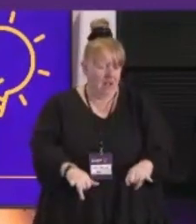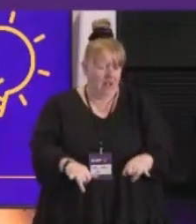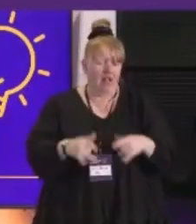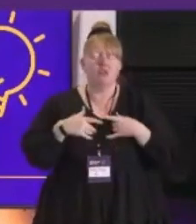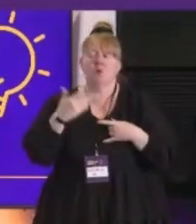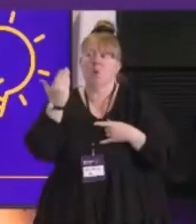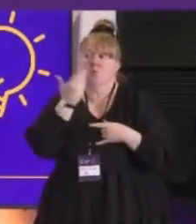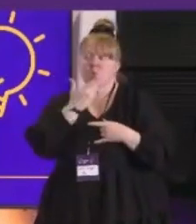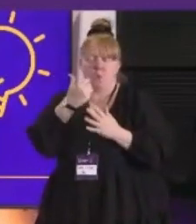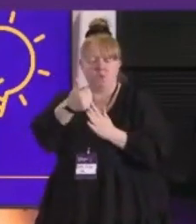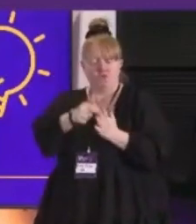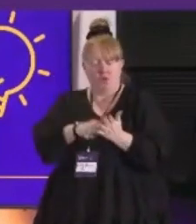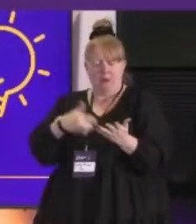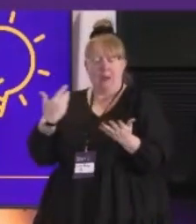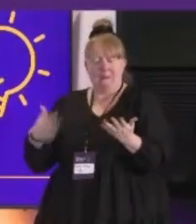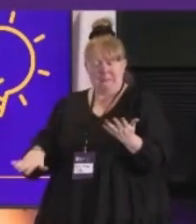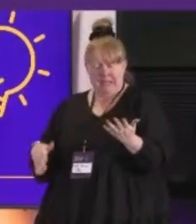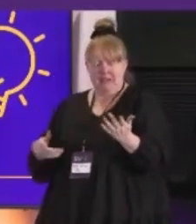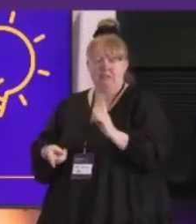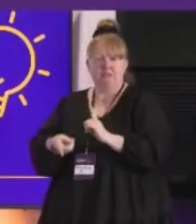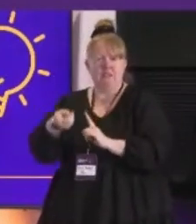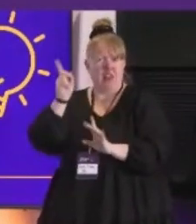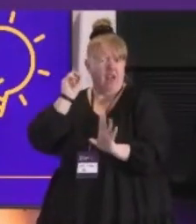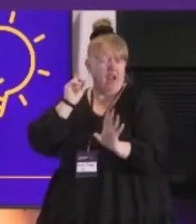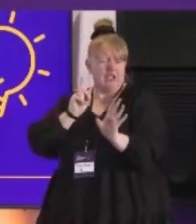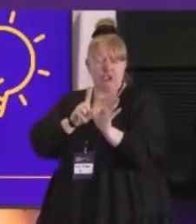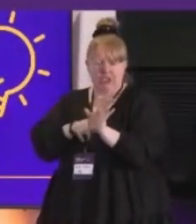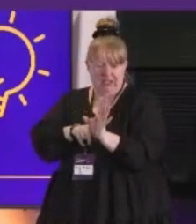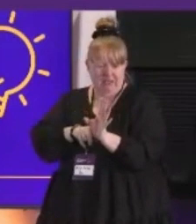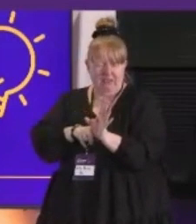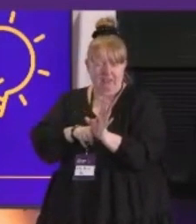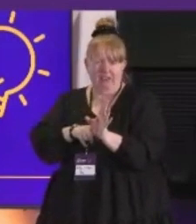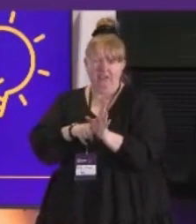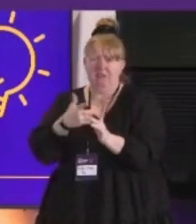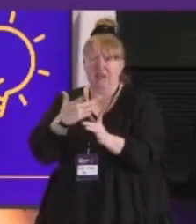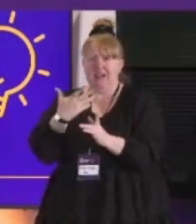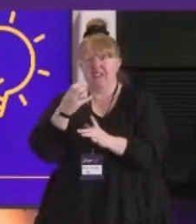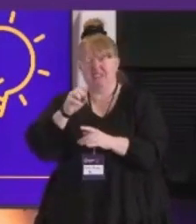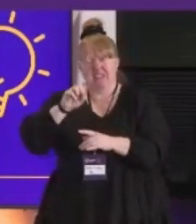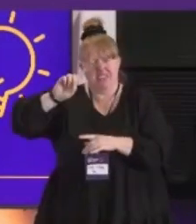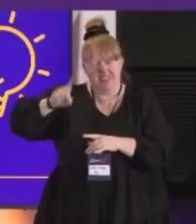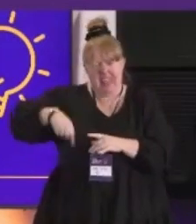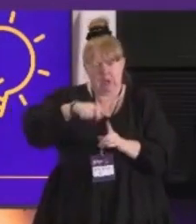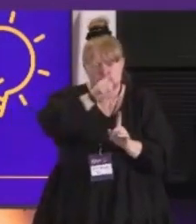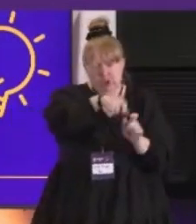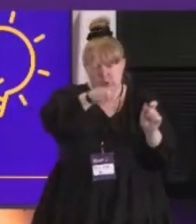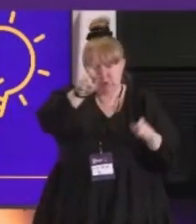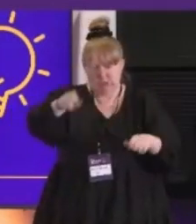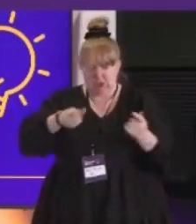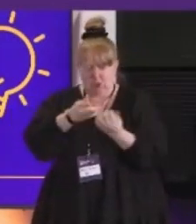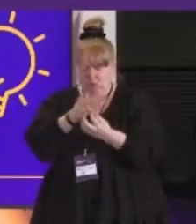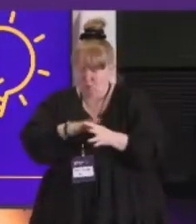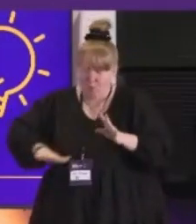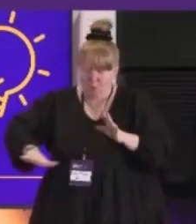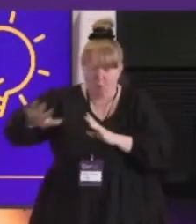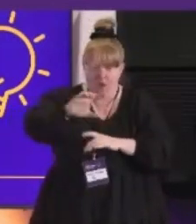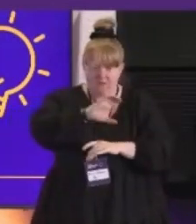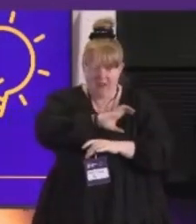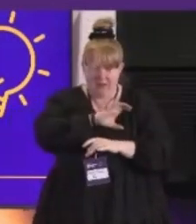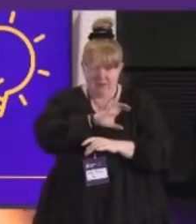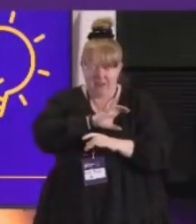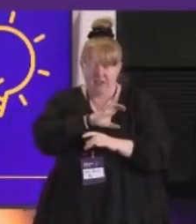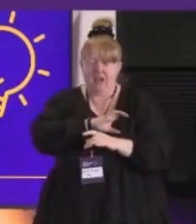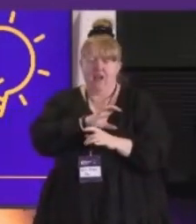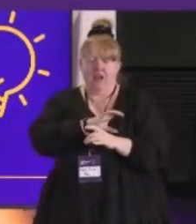program. So last year, we interacted with over 50,000 students across Canada. We are